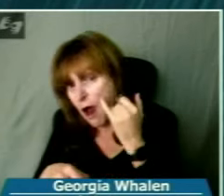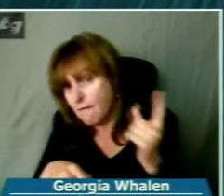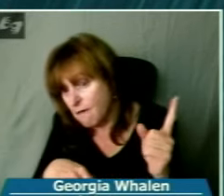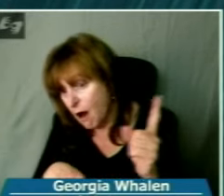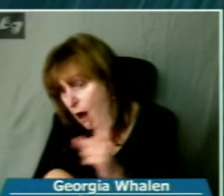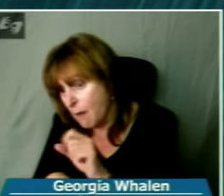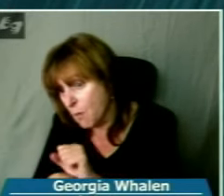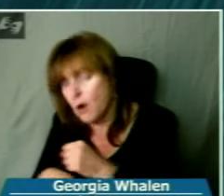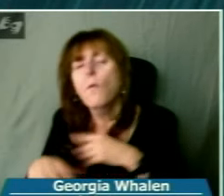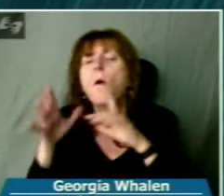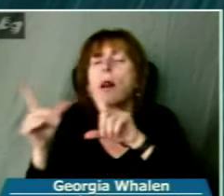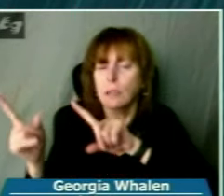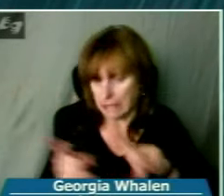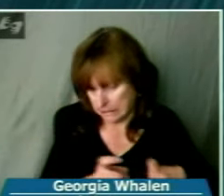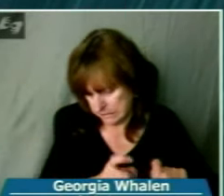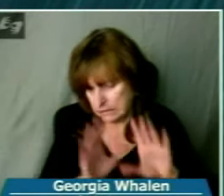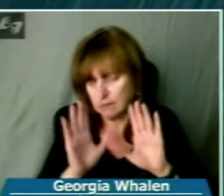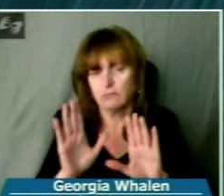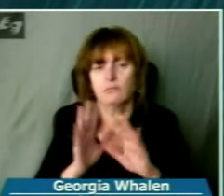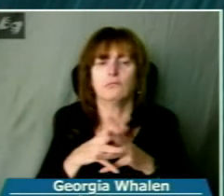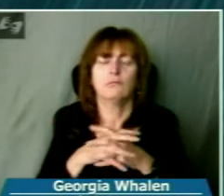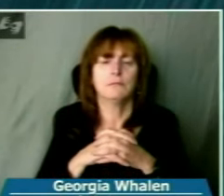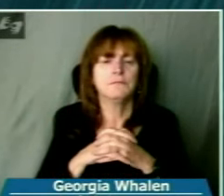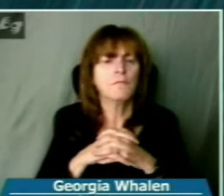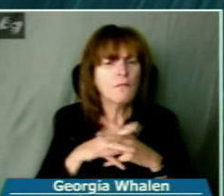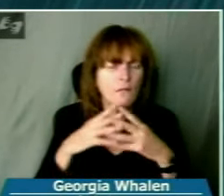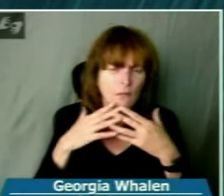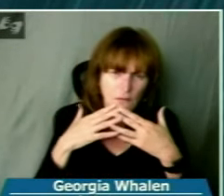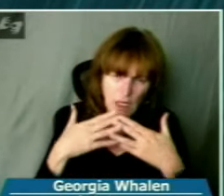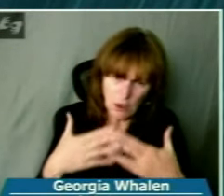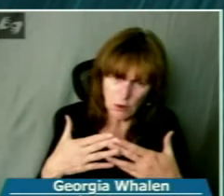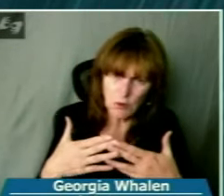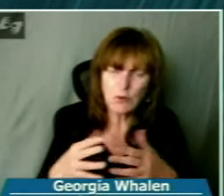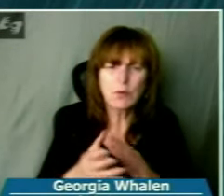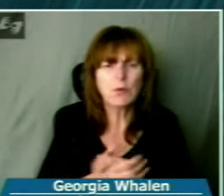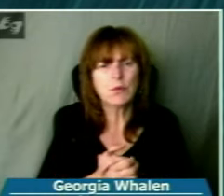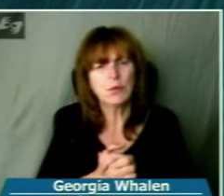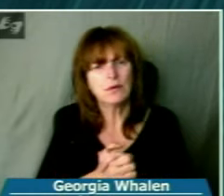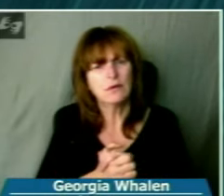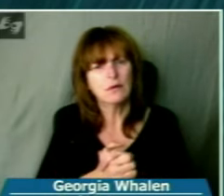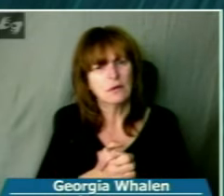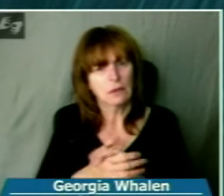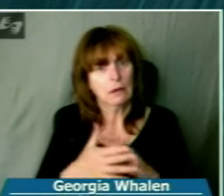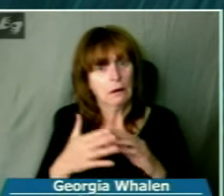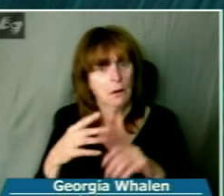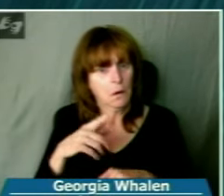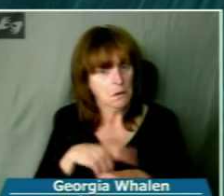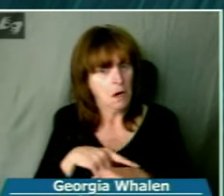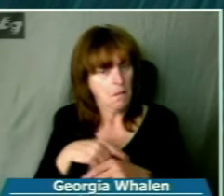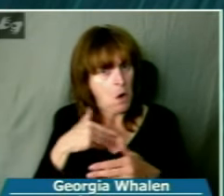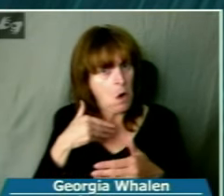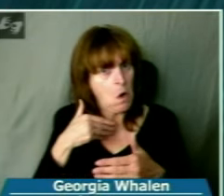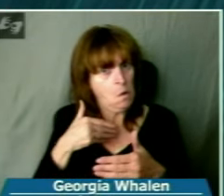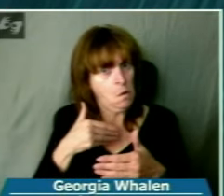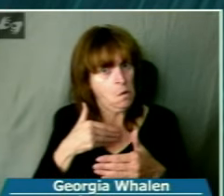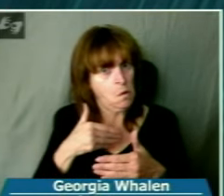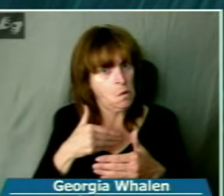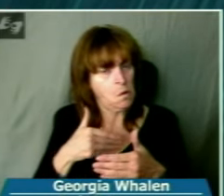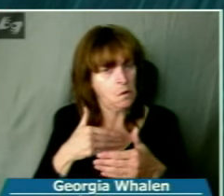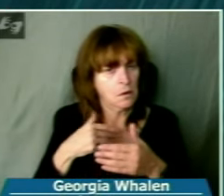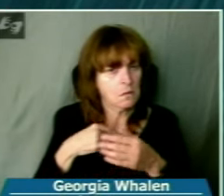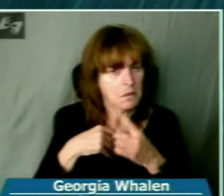Wonderful. Thank you very much for that. Mr. Mayor, we're just kind of looking at time here. We want to get to another question before we maybe have you wrap things